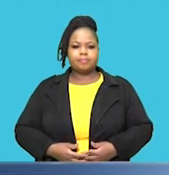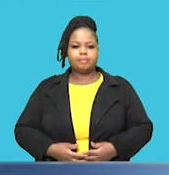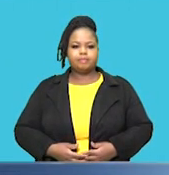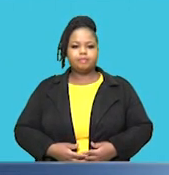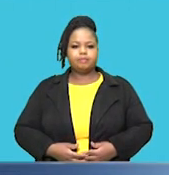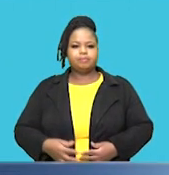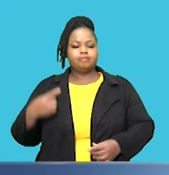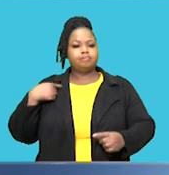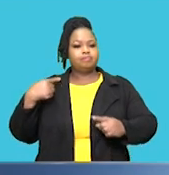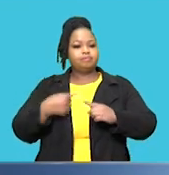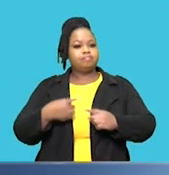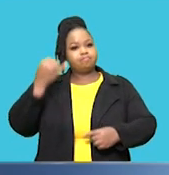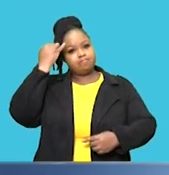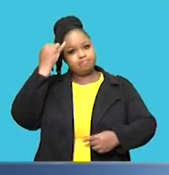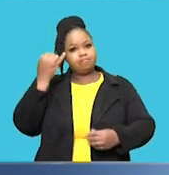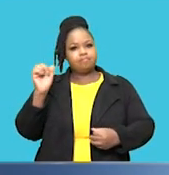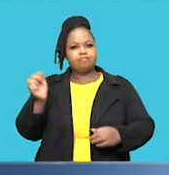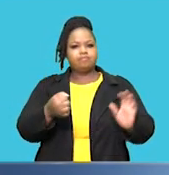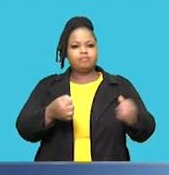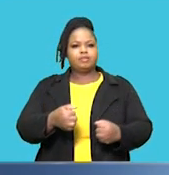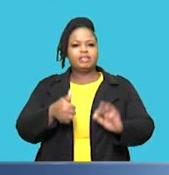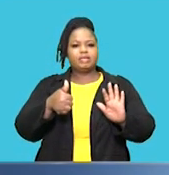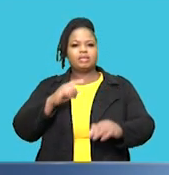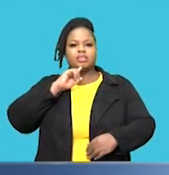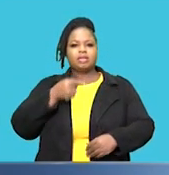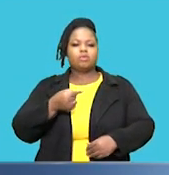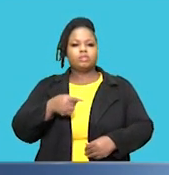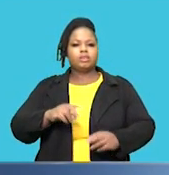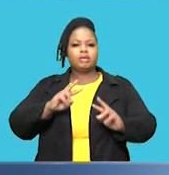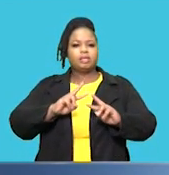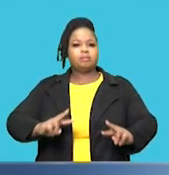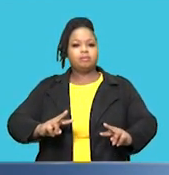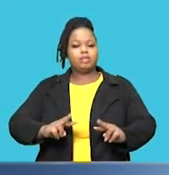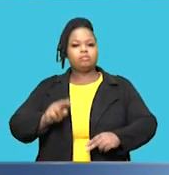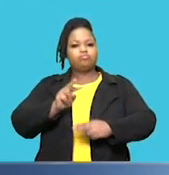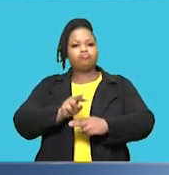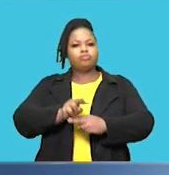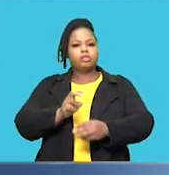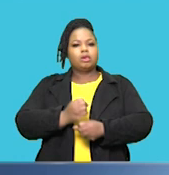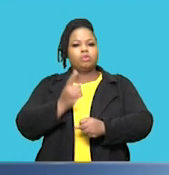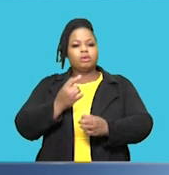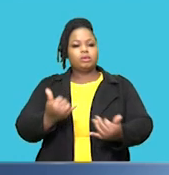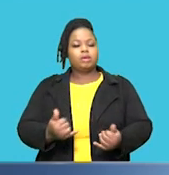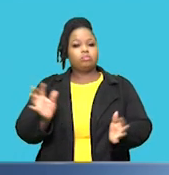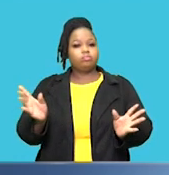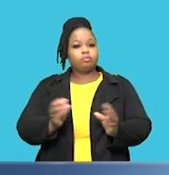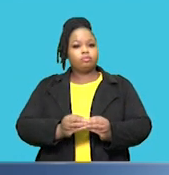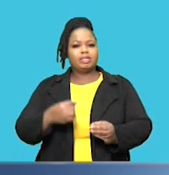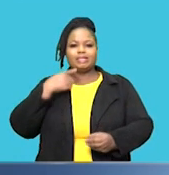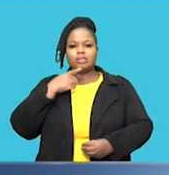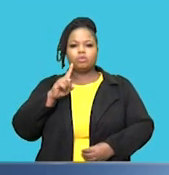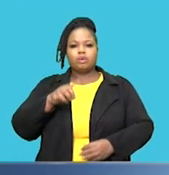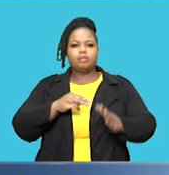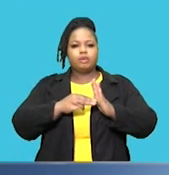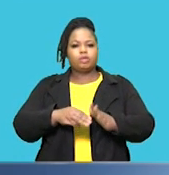Up to now, the initiative has appointed 6,000 peace wardens around Gauteng, and in total, the government says there were